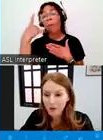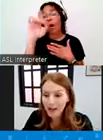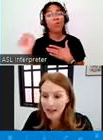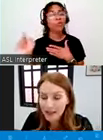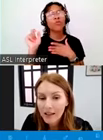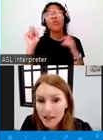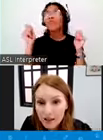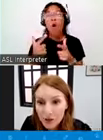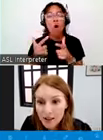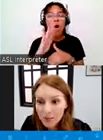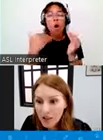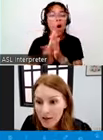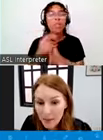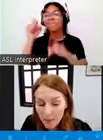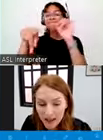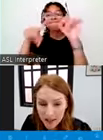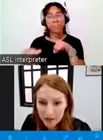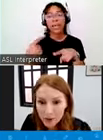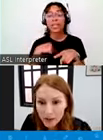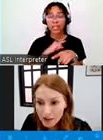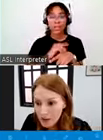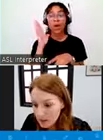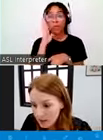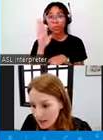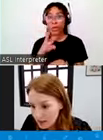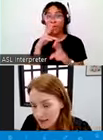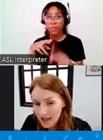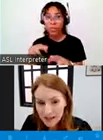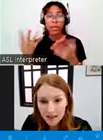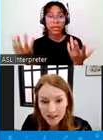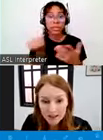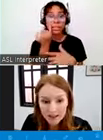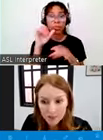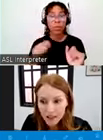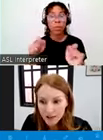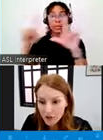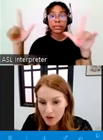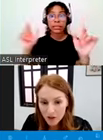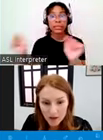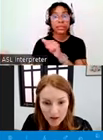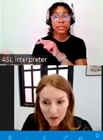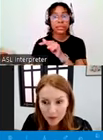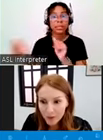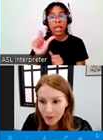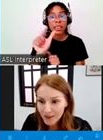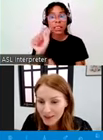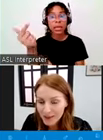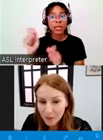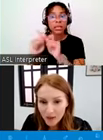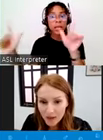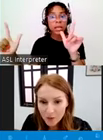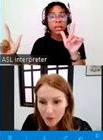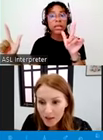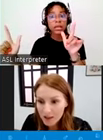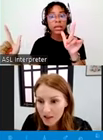Q&A and going to be sharing that back out. If we can jump to the next slide, just to make sure all of you who are still